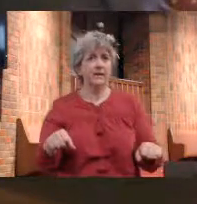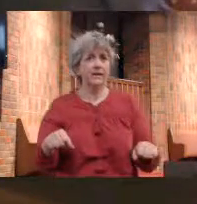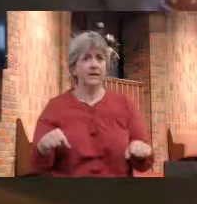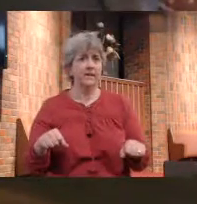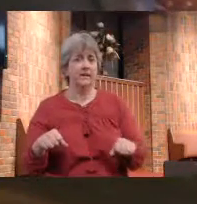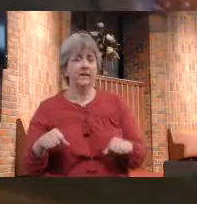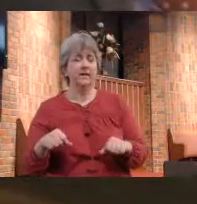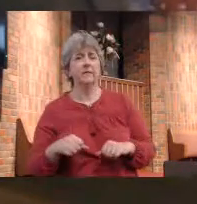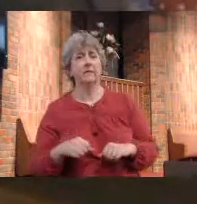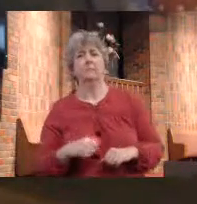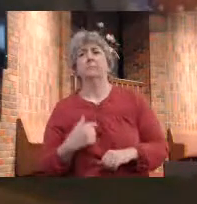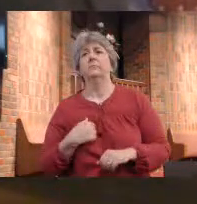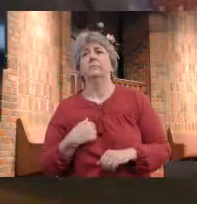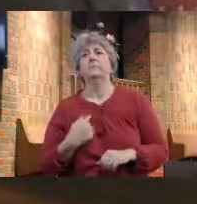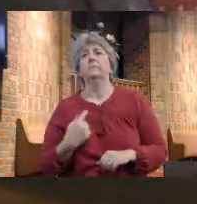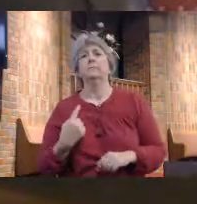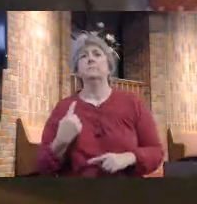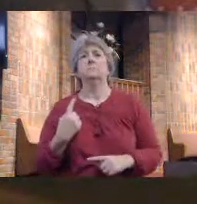I wonder if we